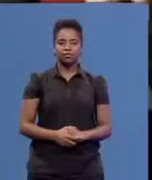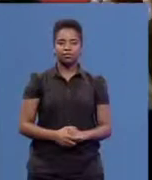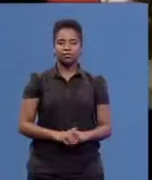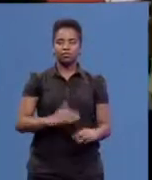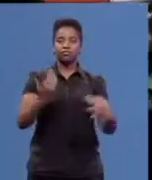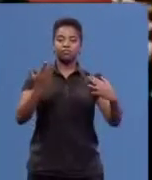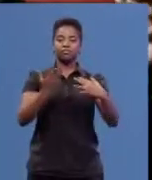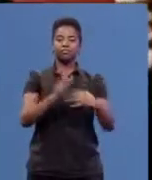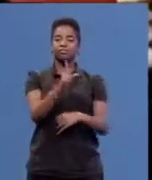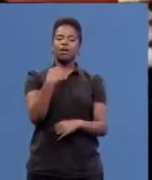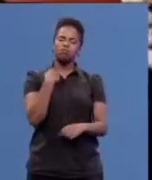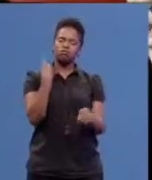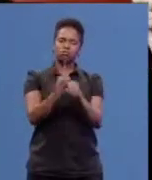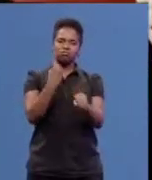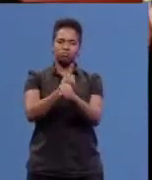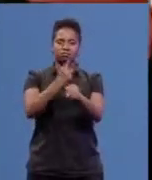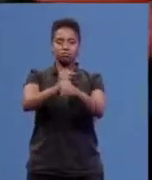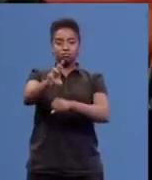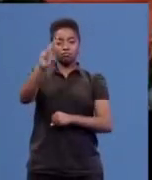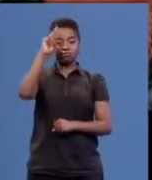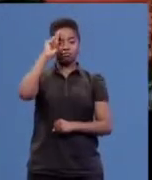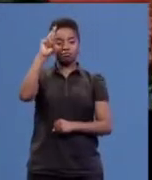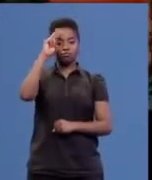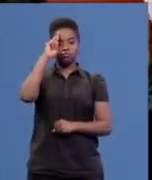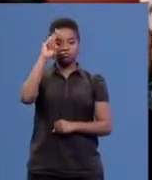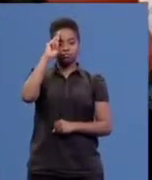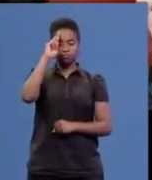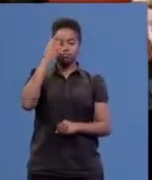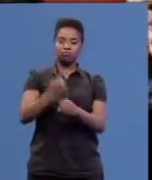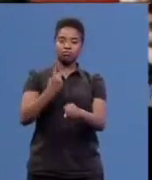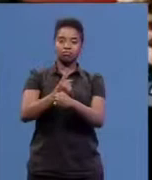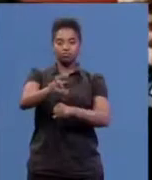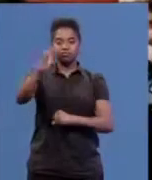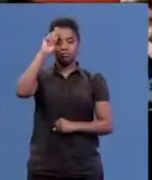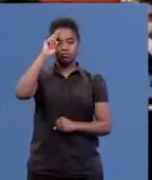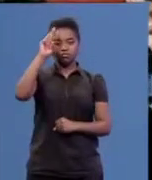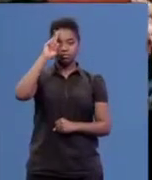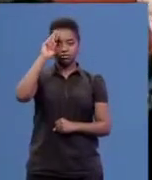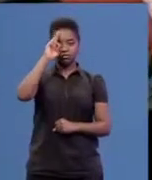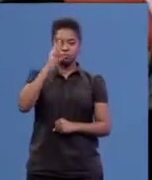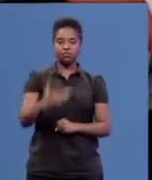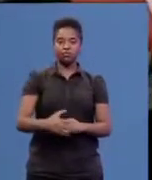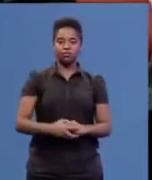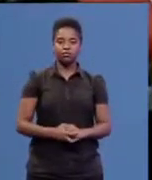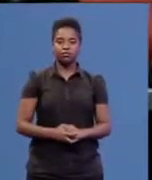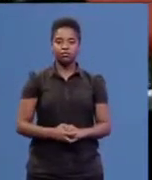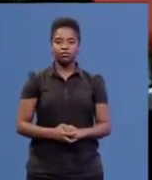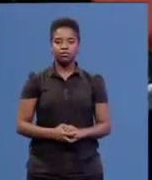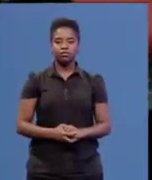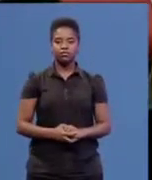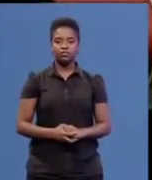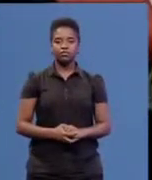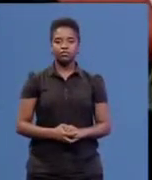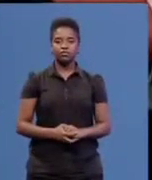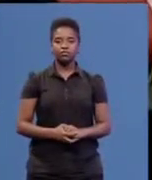I will always remember this day. You have made me very happy, and you have made me